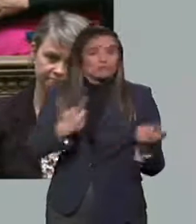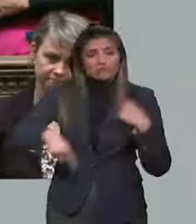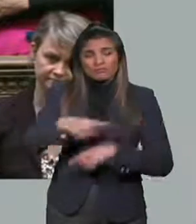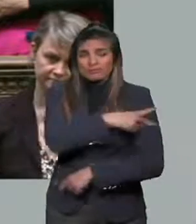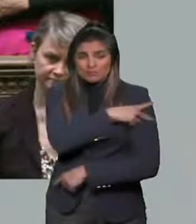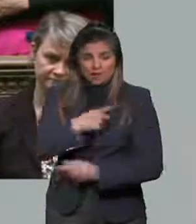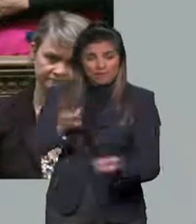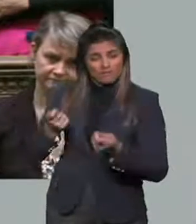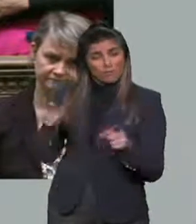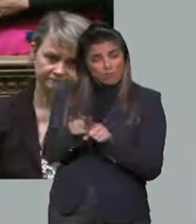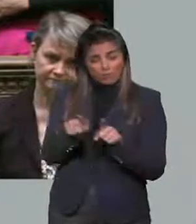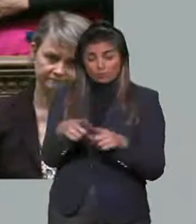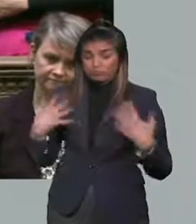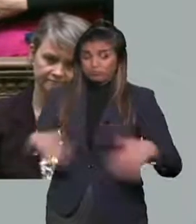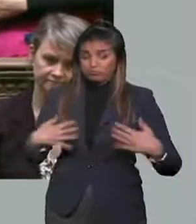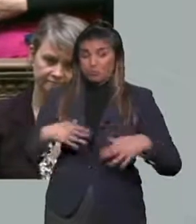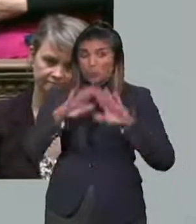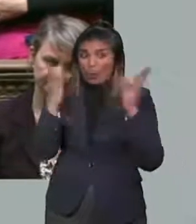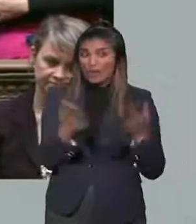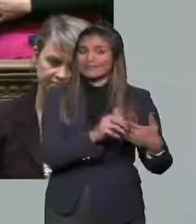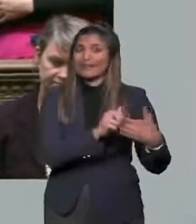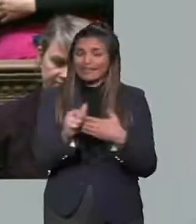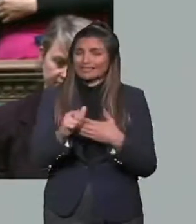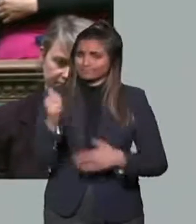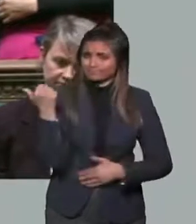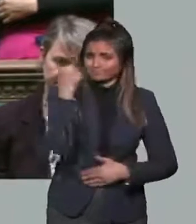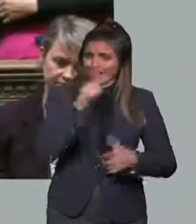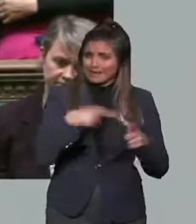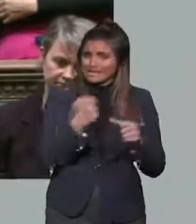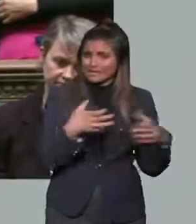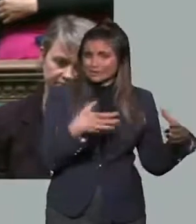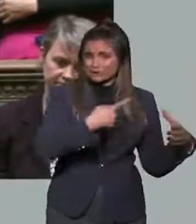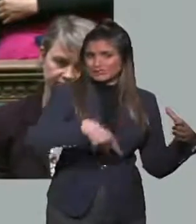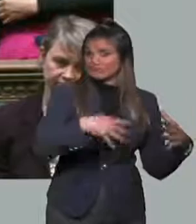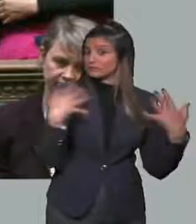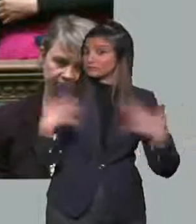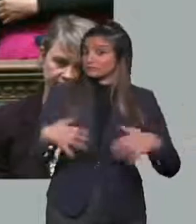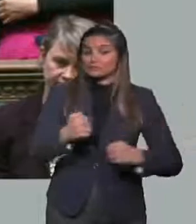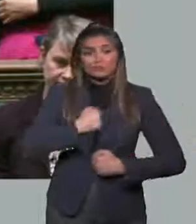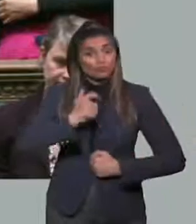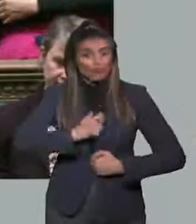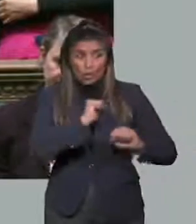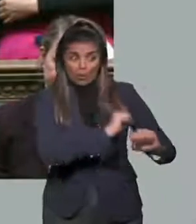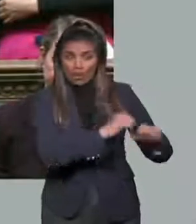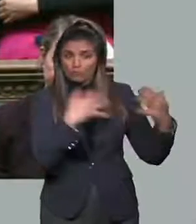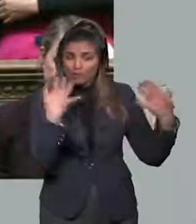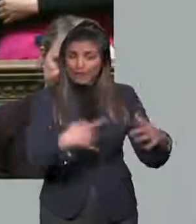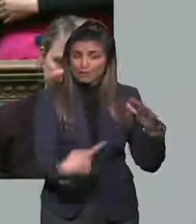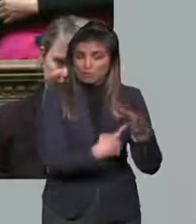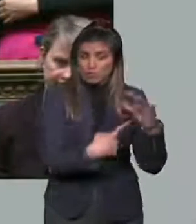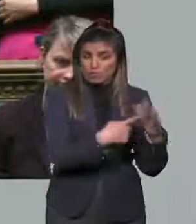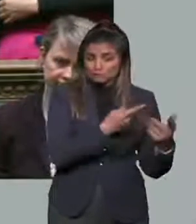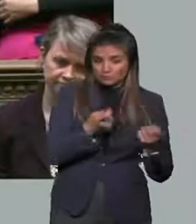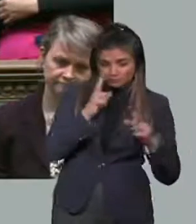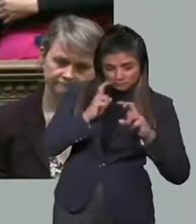British intelligence agencies. The role of the British intelligence today is critical in the face of Putin's